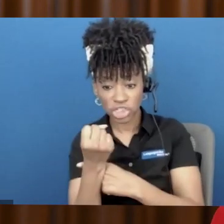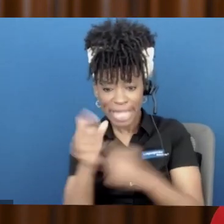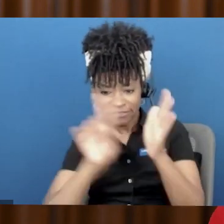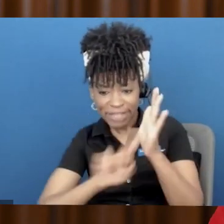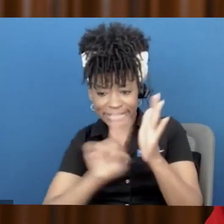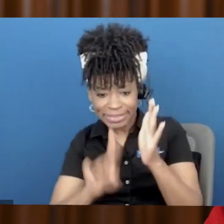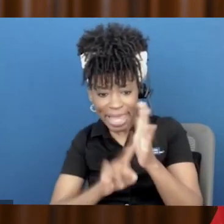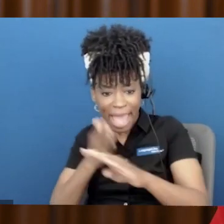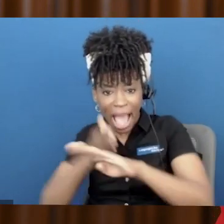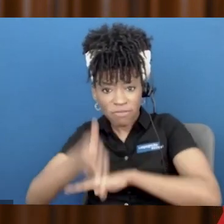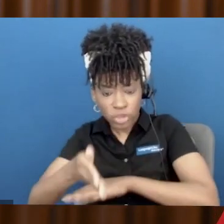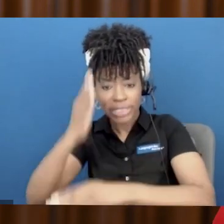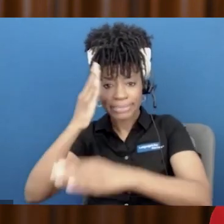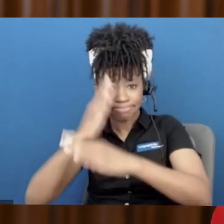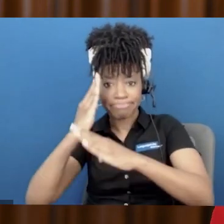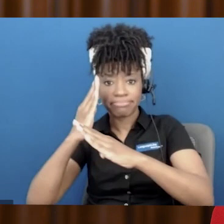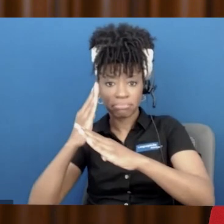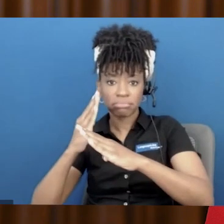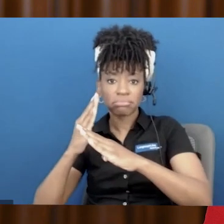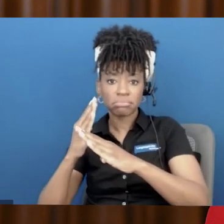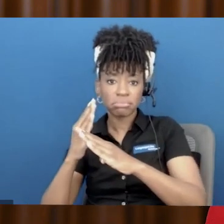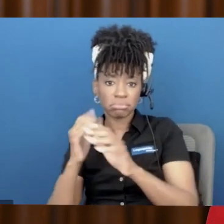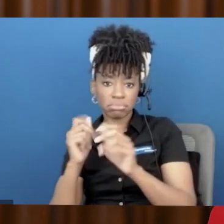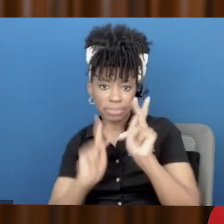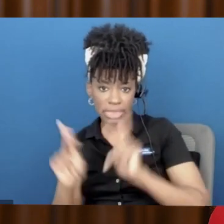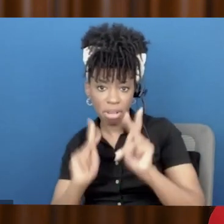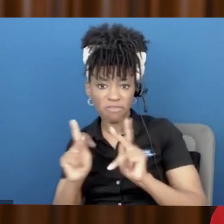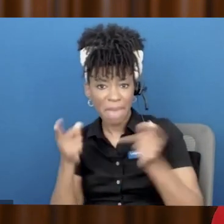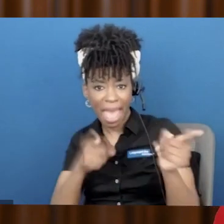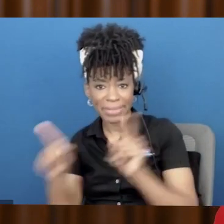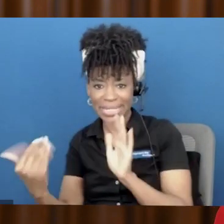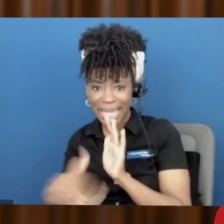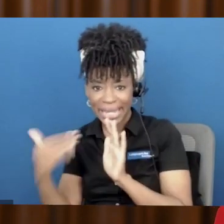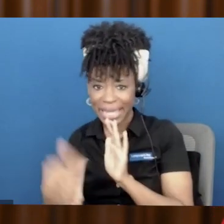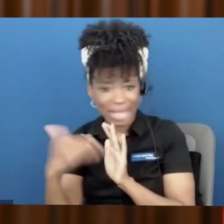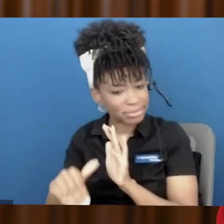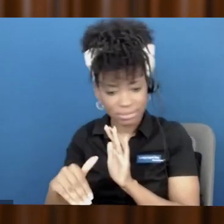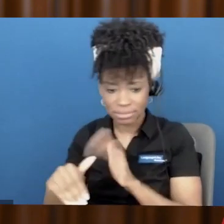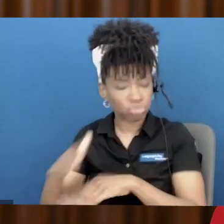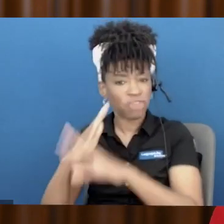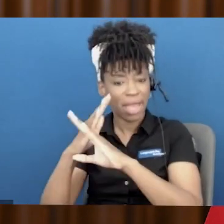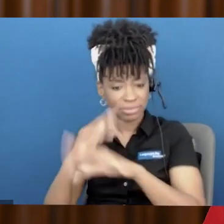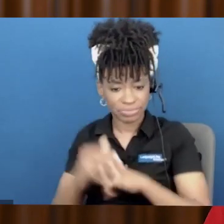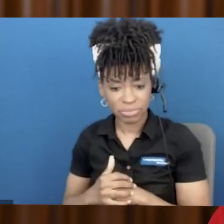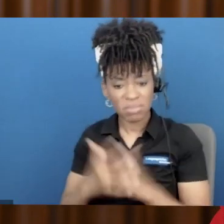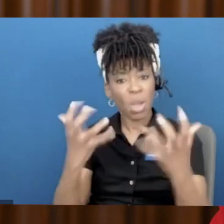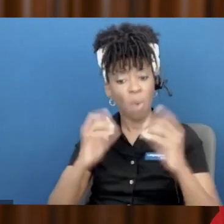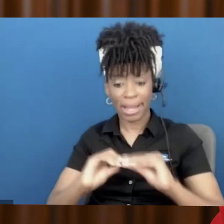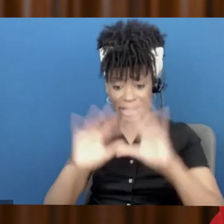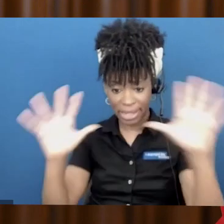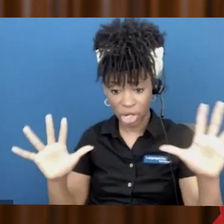acknowledging that the Madison Police Department has been a national leader in the Madison method of policing. MPD's methods have informed